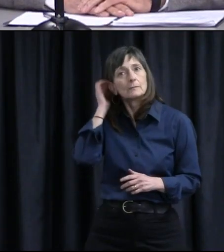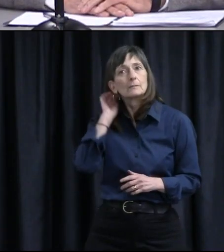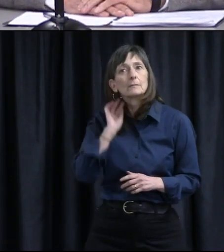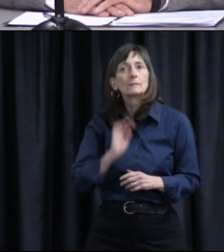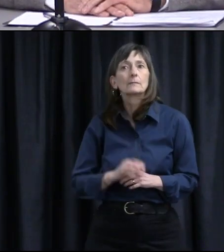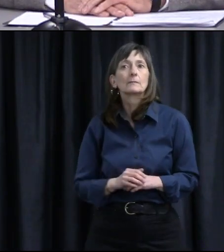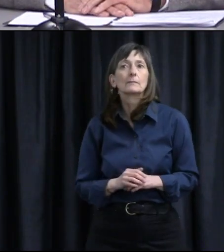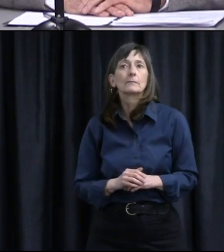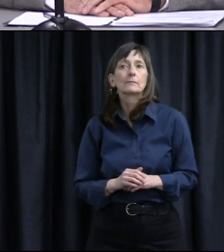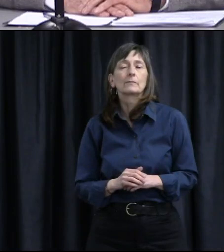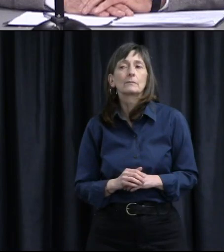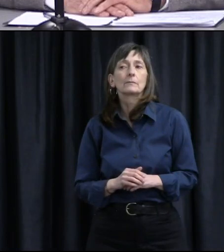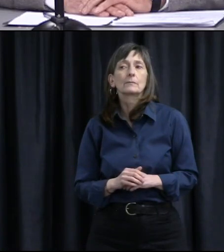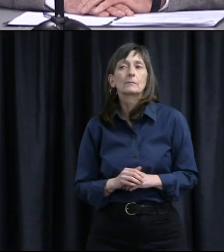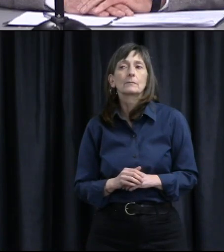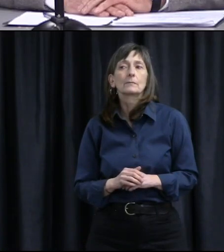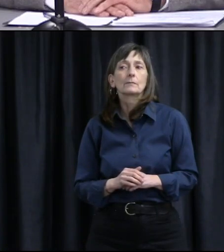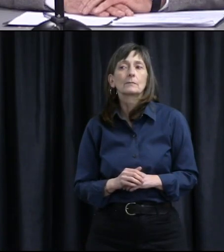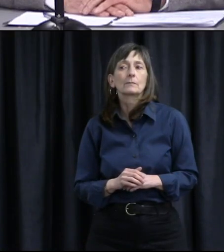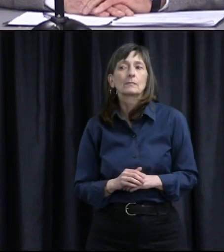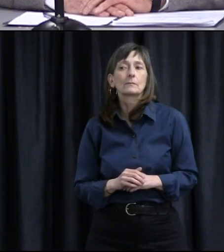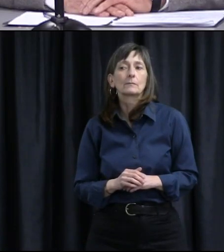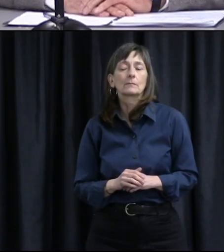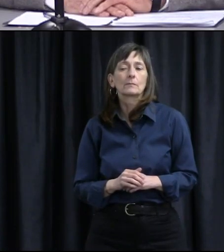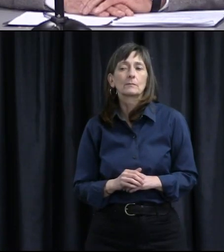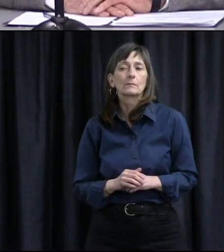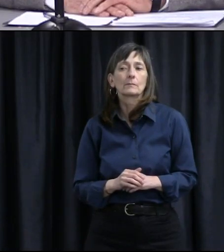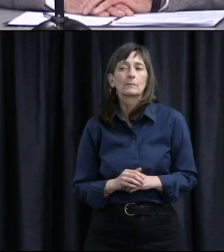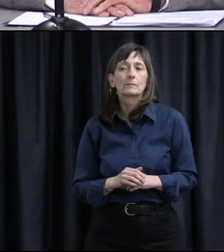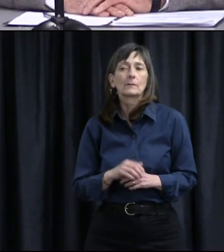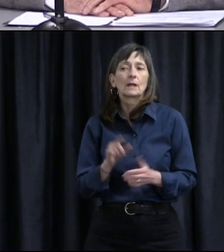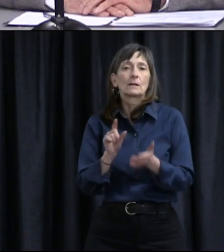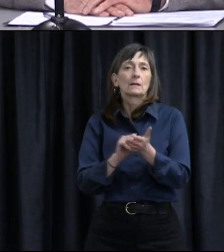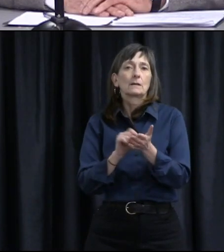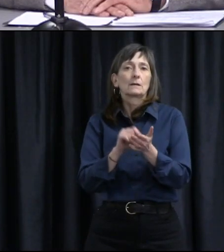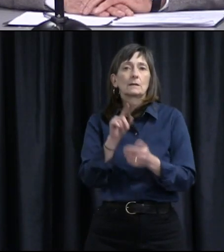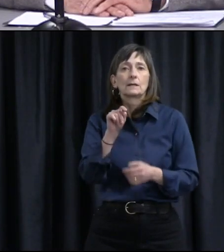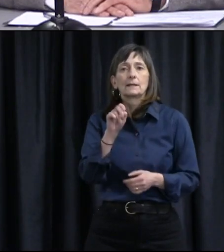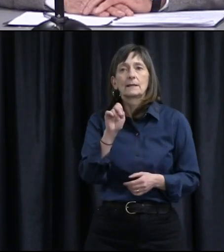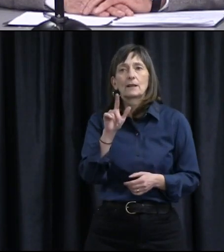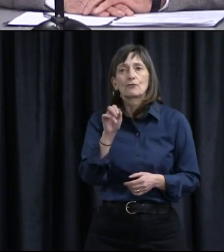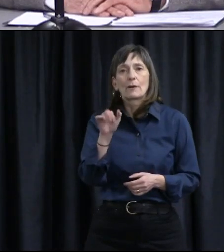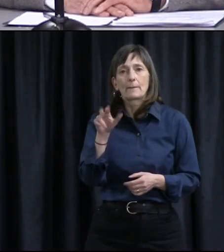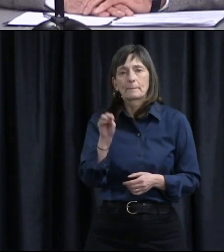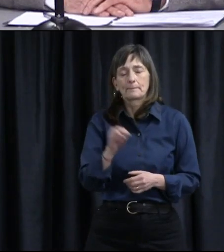The following question is from Juanita Mercer of The Telegram. Please go ahead.